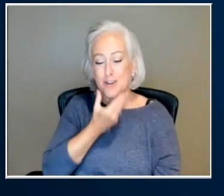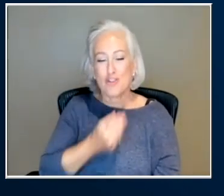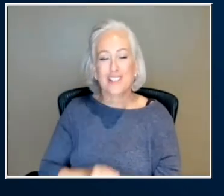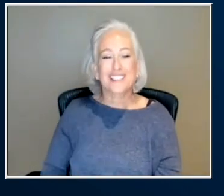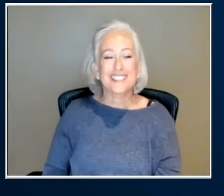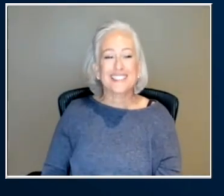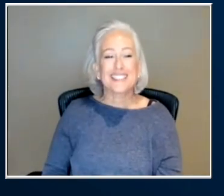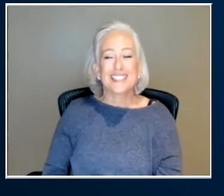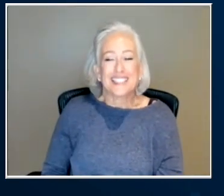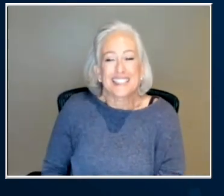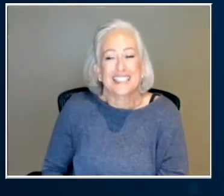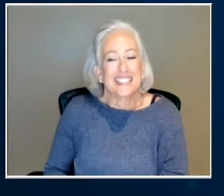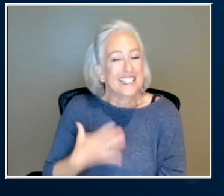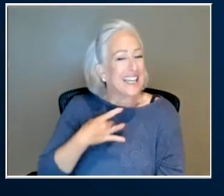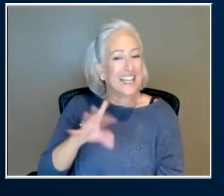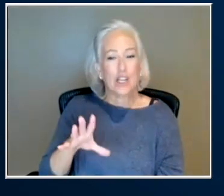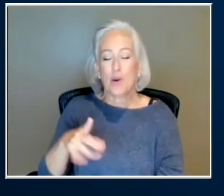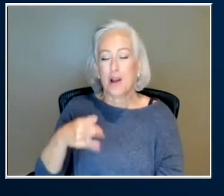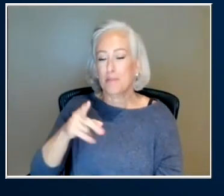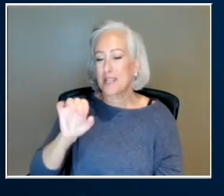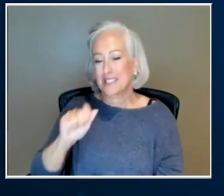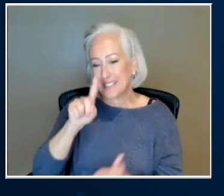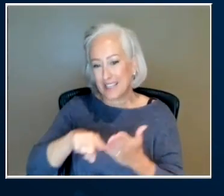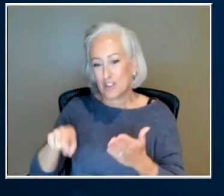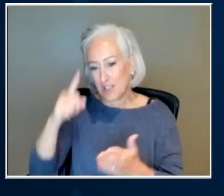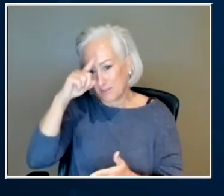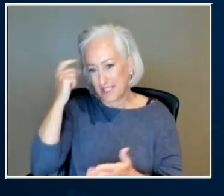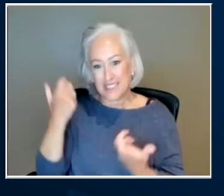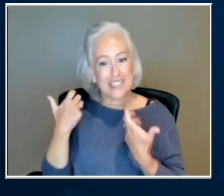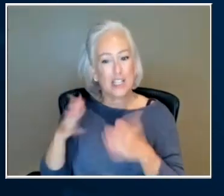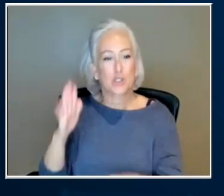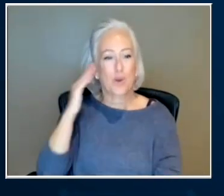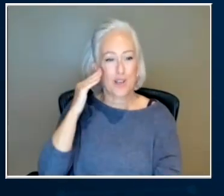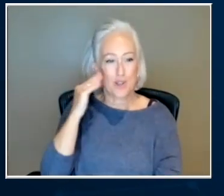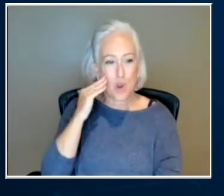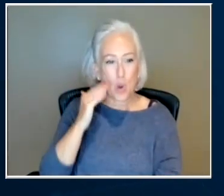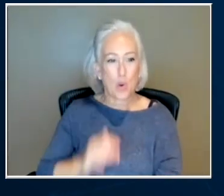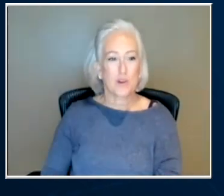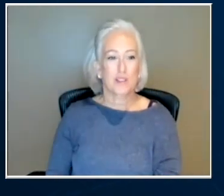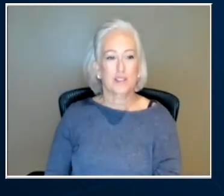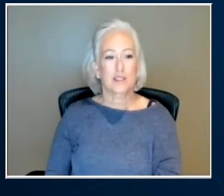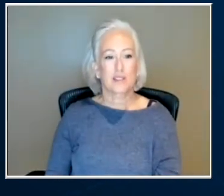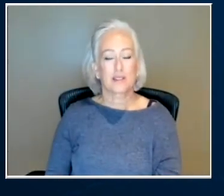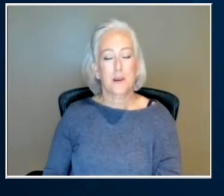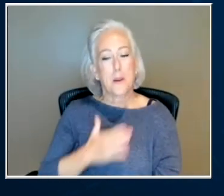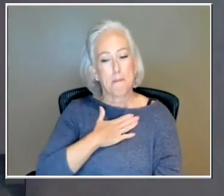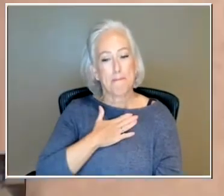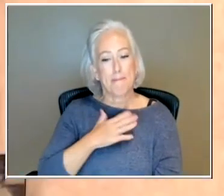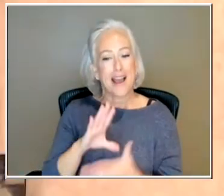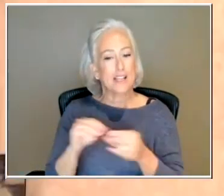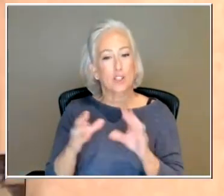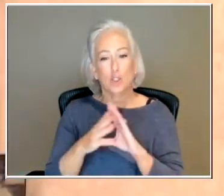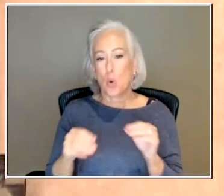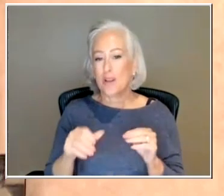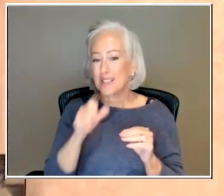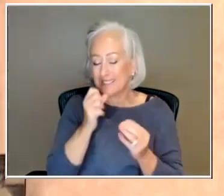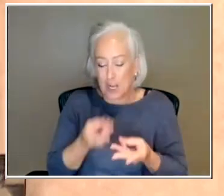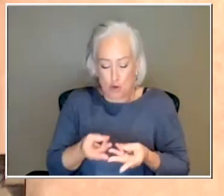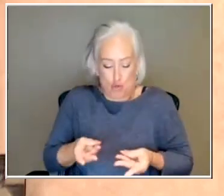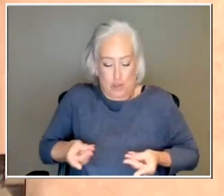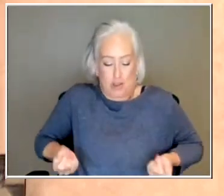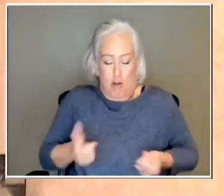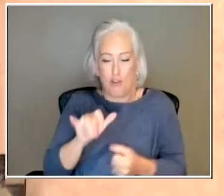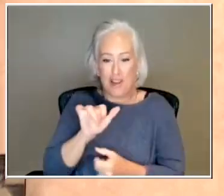you know, he didn't want to get his PSA checked because he doesn't want to know. And so my story is not to solve the cancer